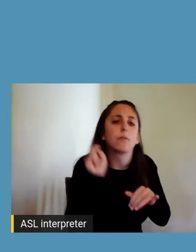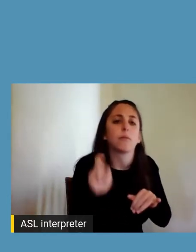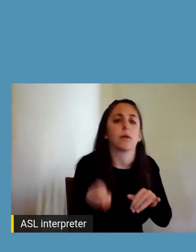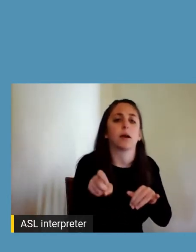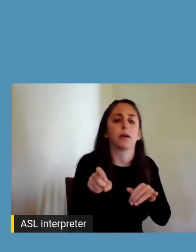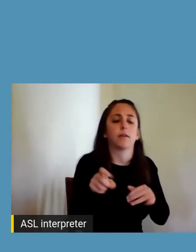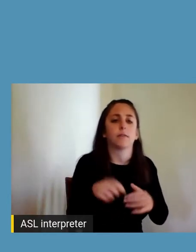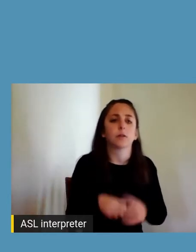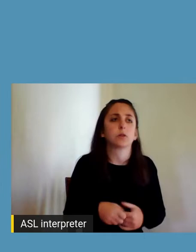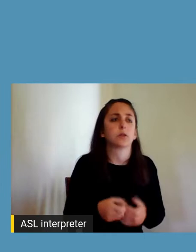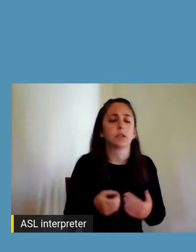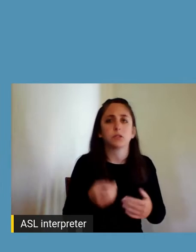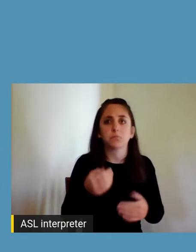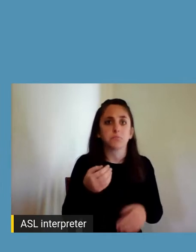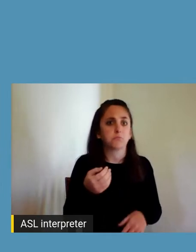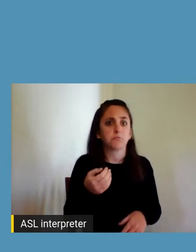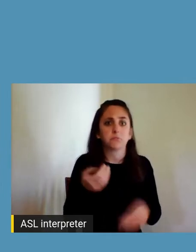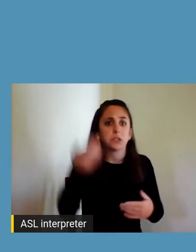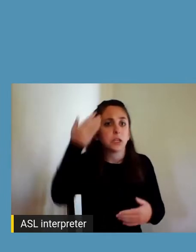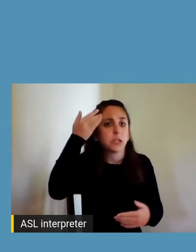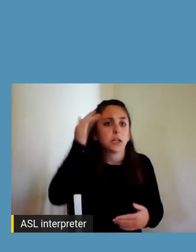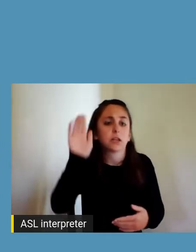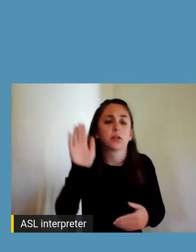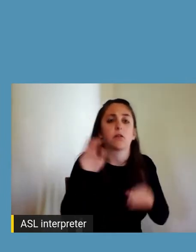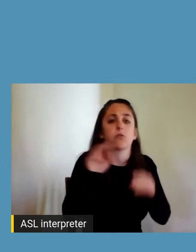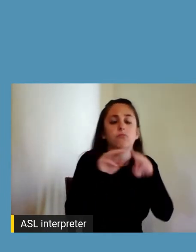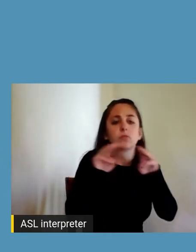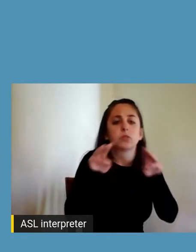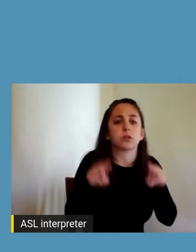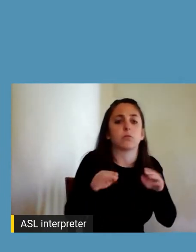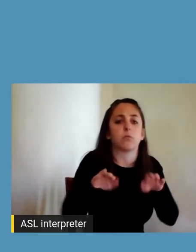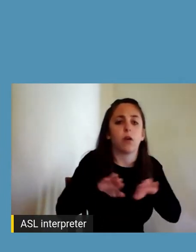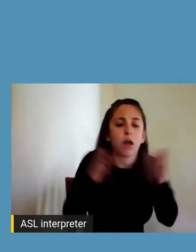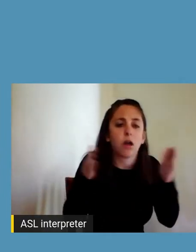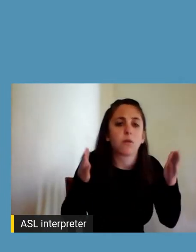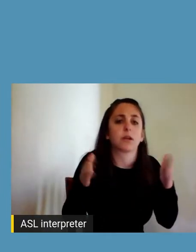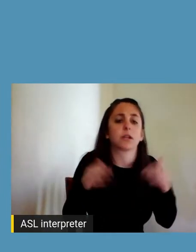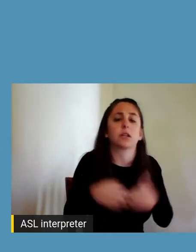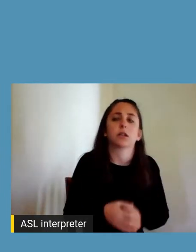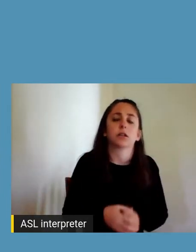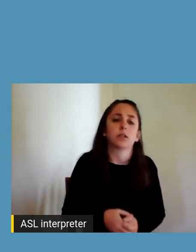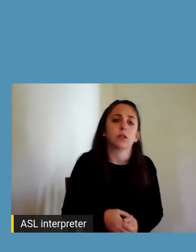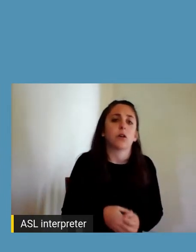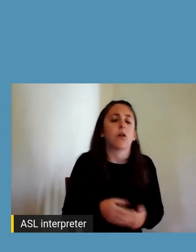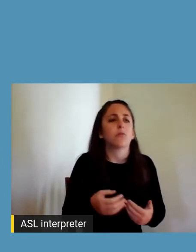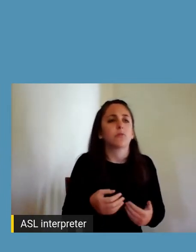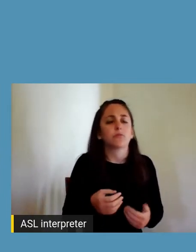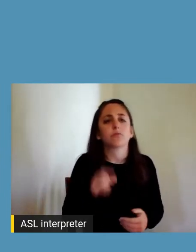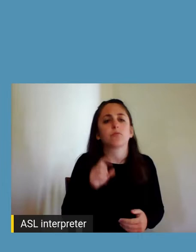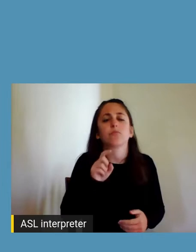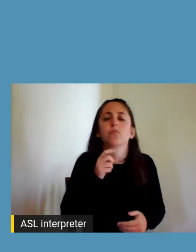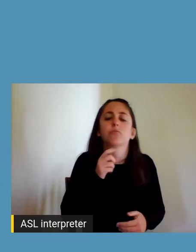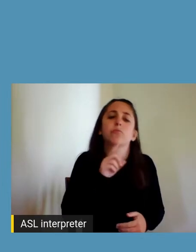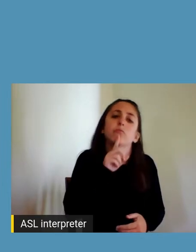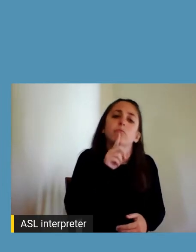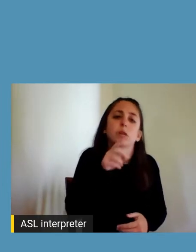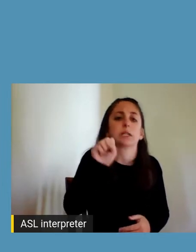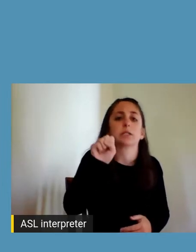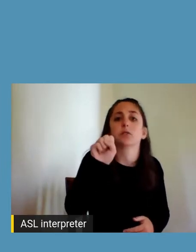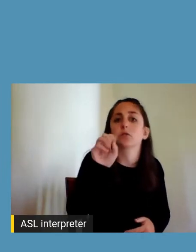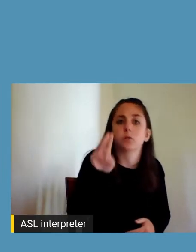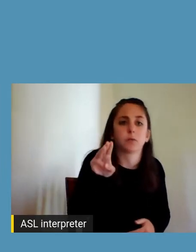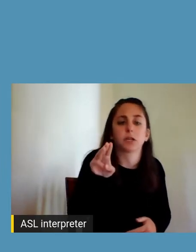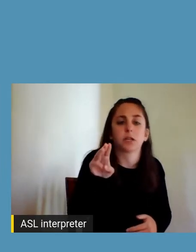it would reopen. This is summer last year. So the only glimpse of MOPA was really our social media channels, our